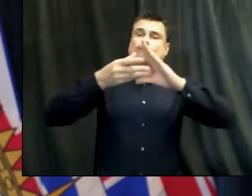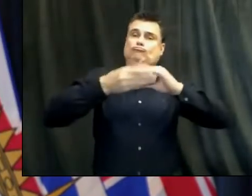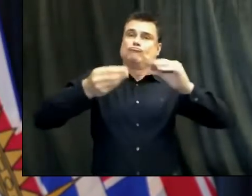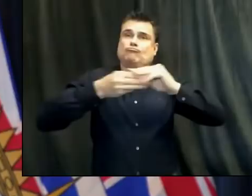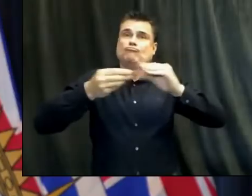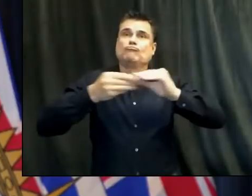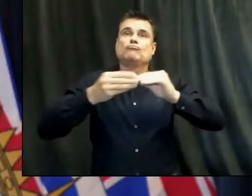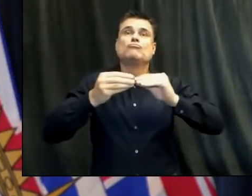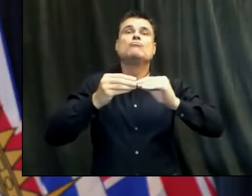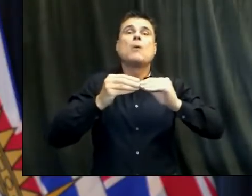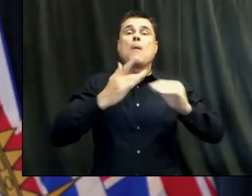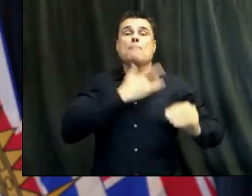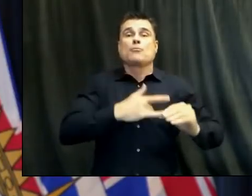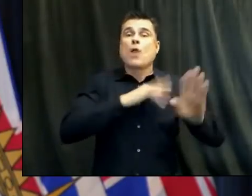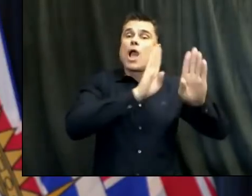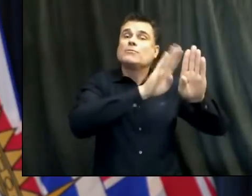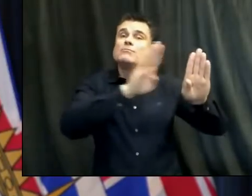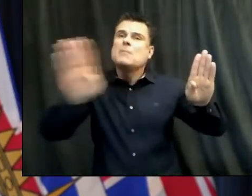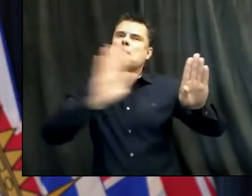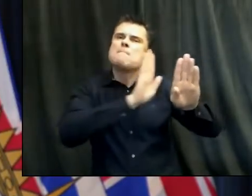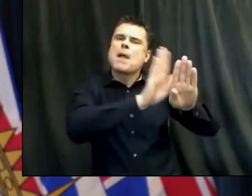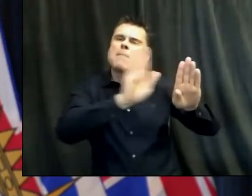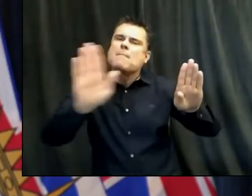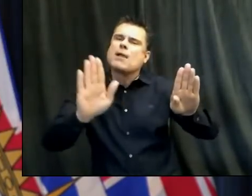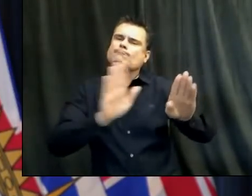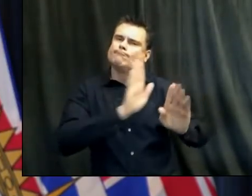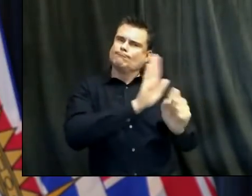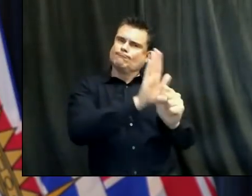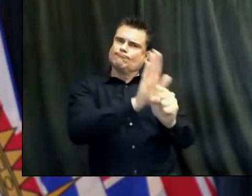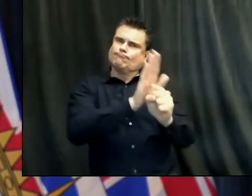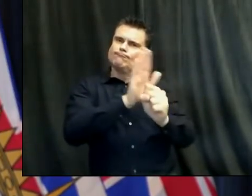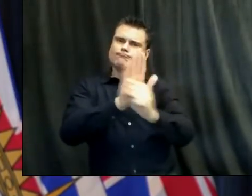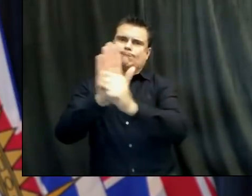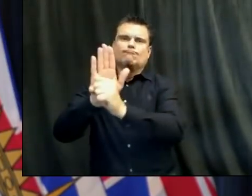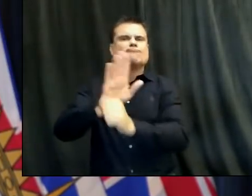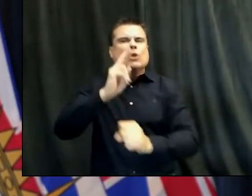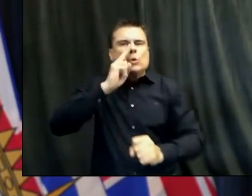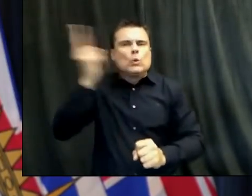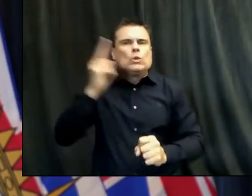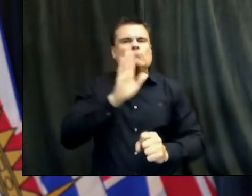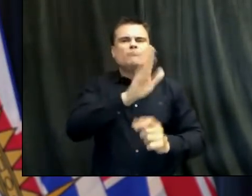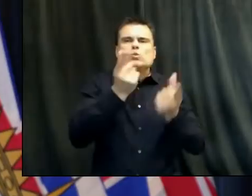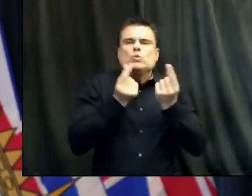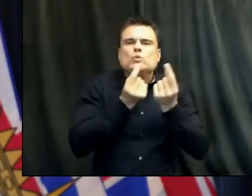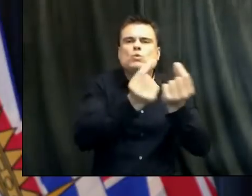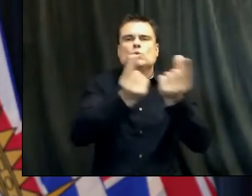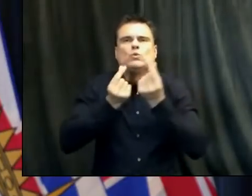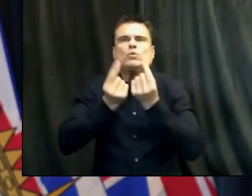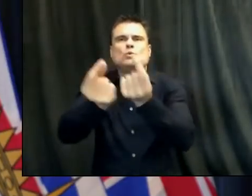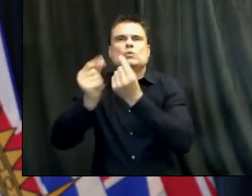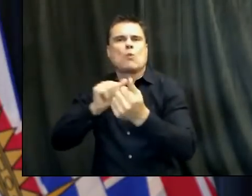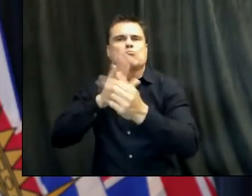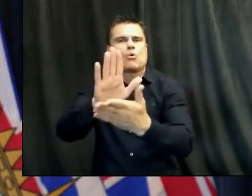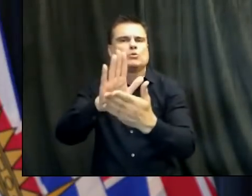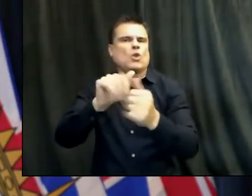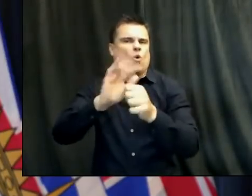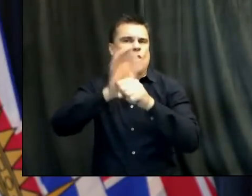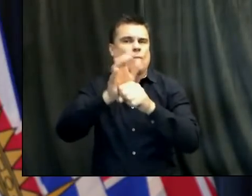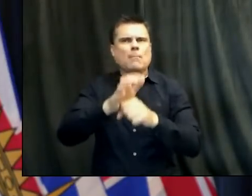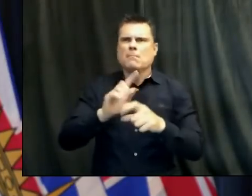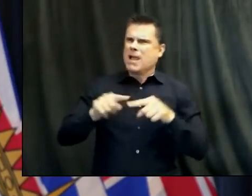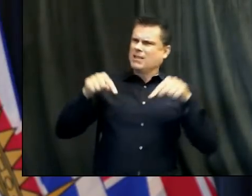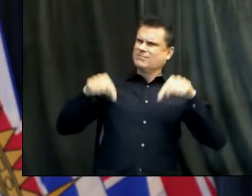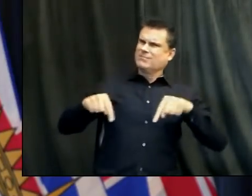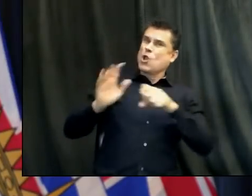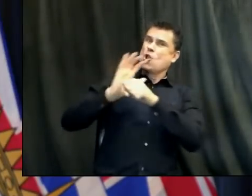you know, clearly this is the same virus in every province. So why are we doing things differently in terms of, you